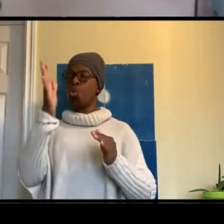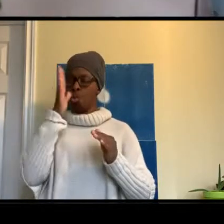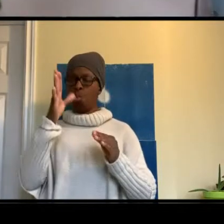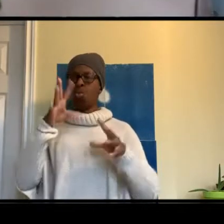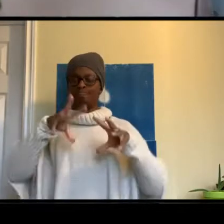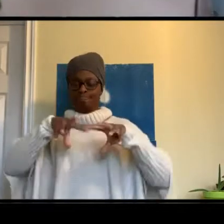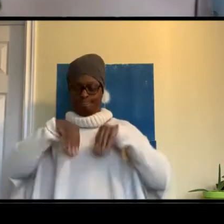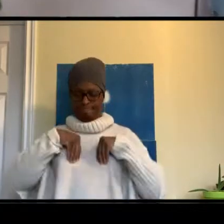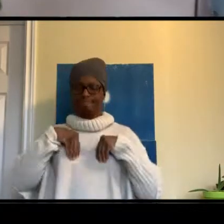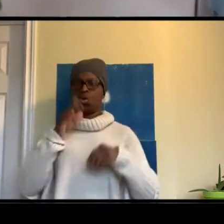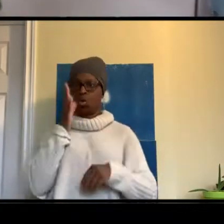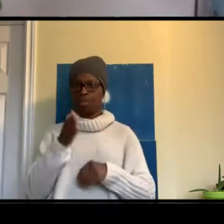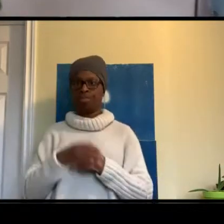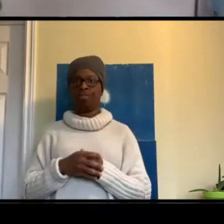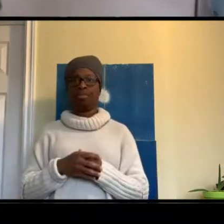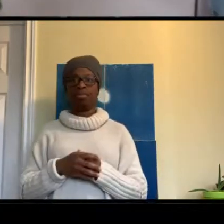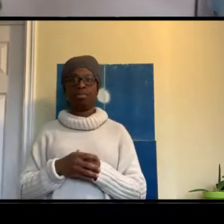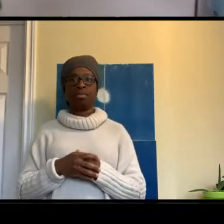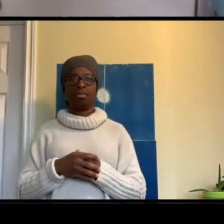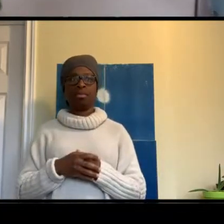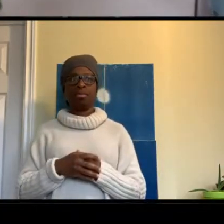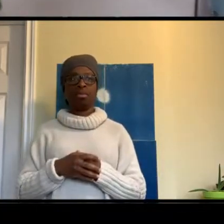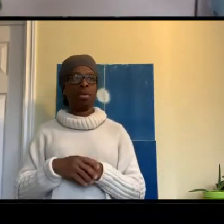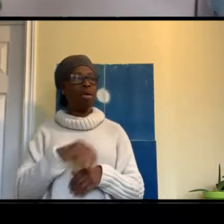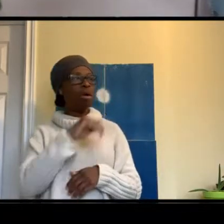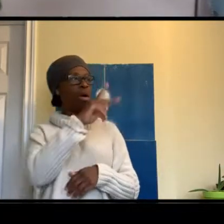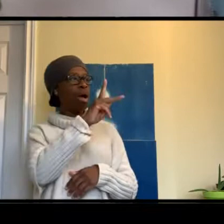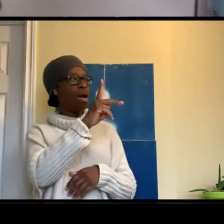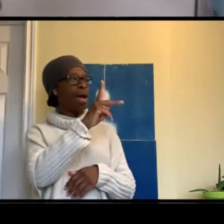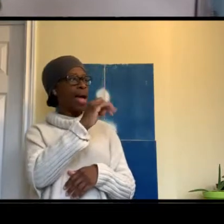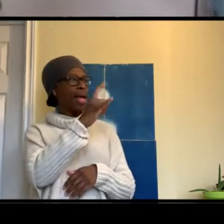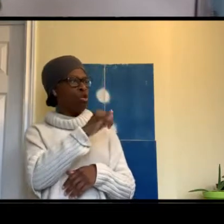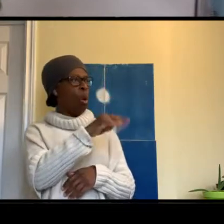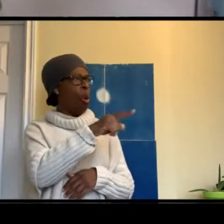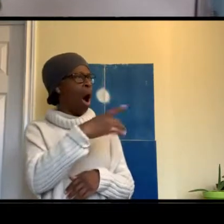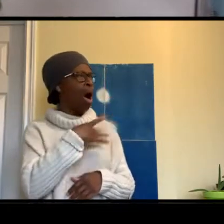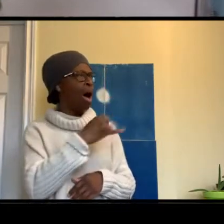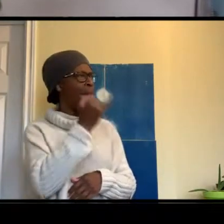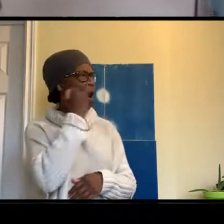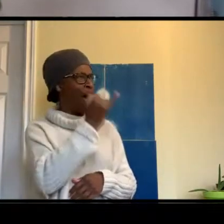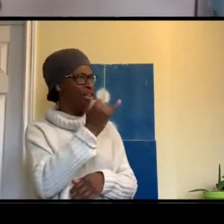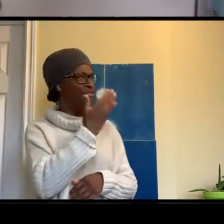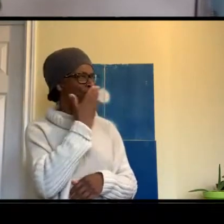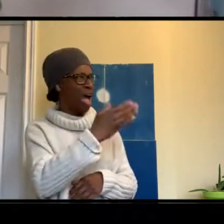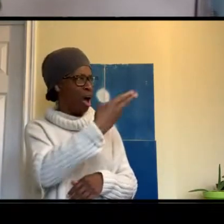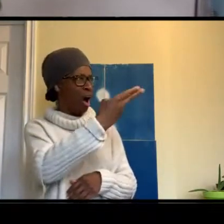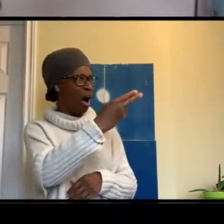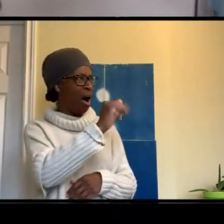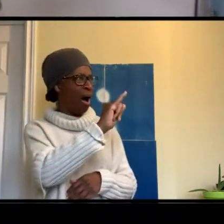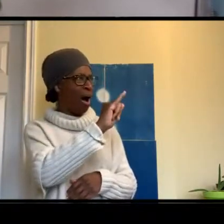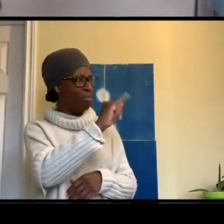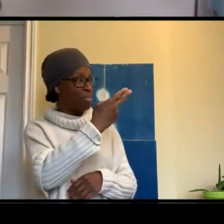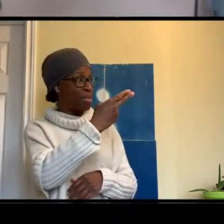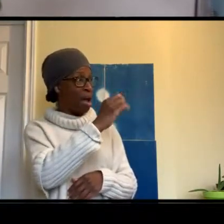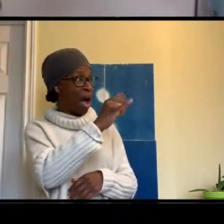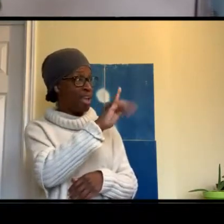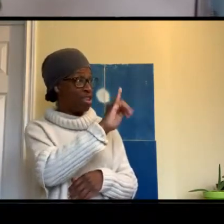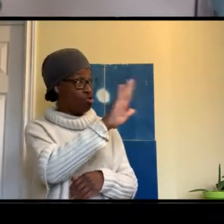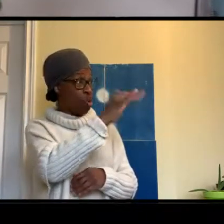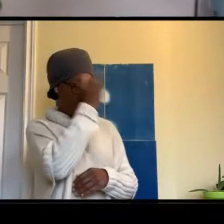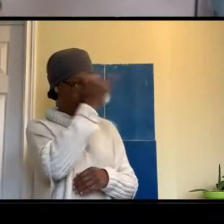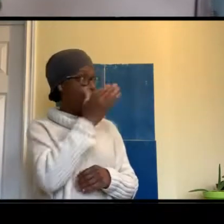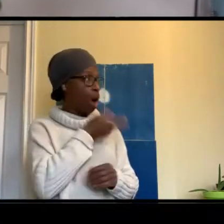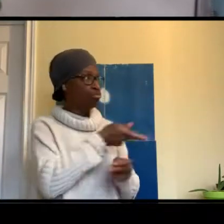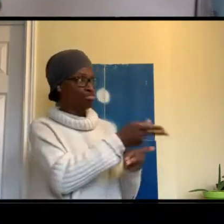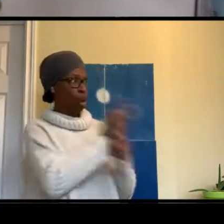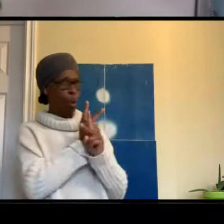write a grant, I'm going to look myself in the mirror and I'm going to say, you are an artist. That's right. And it's going to make you feel better, I think. That was very moving.